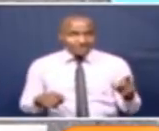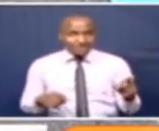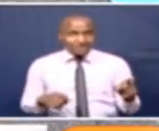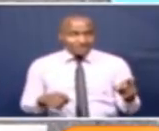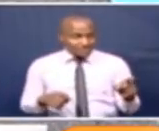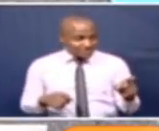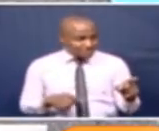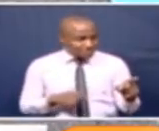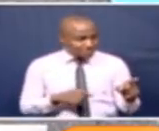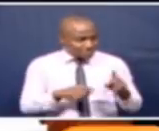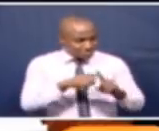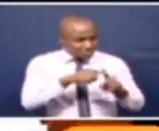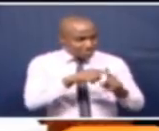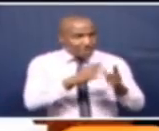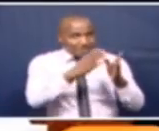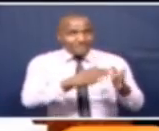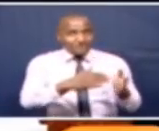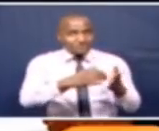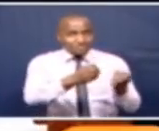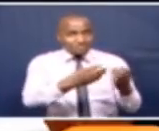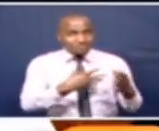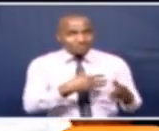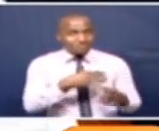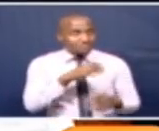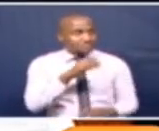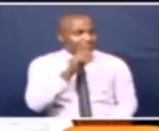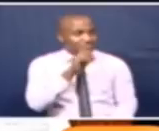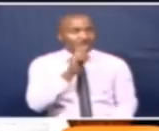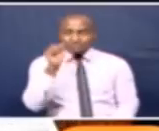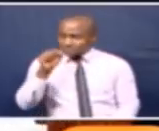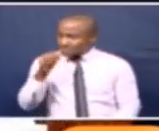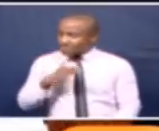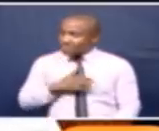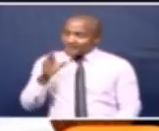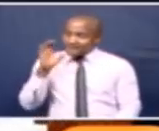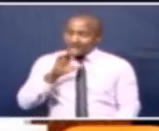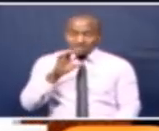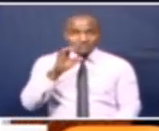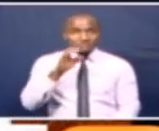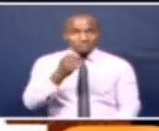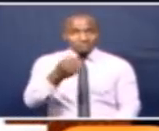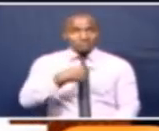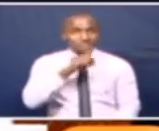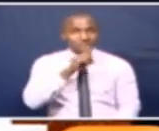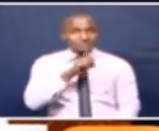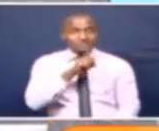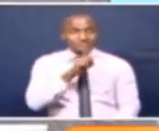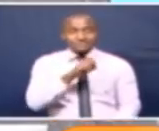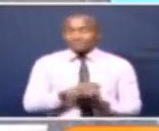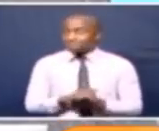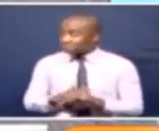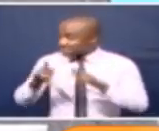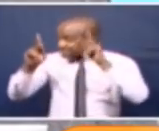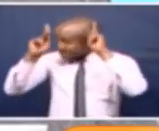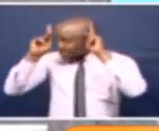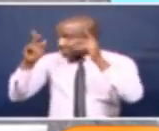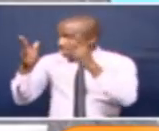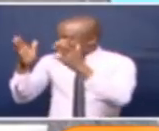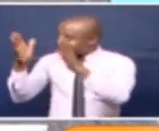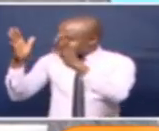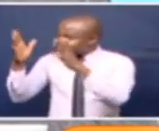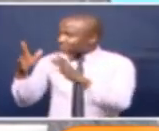have? Yes. Somebody sent you a chicken? That's my cousin. Yeah, gladness. Oh, well, big up to the people in Kakamega. So, to